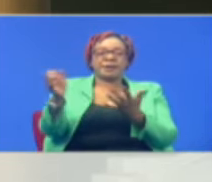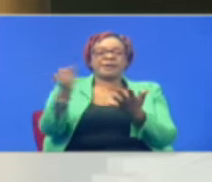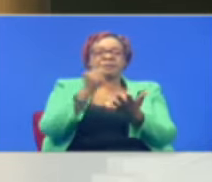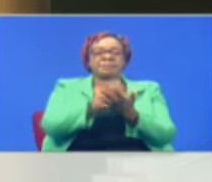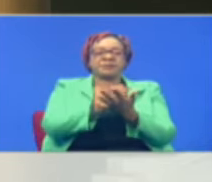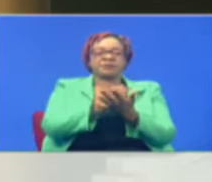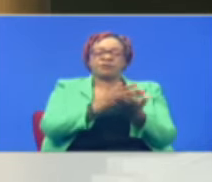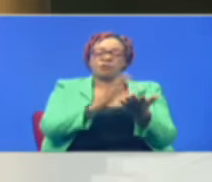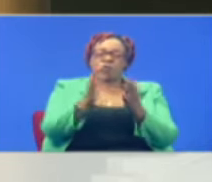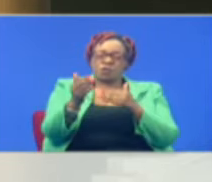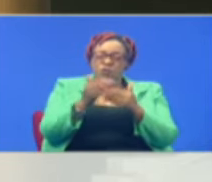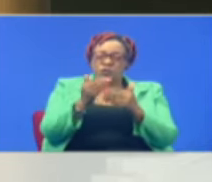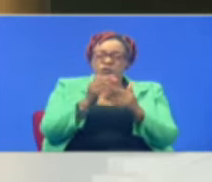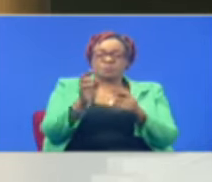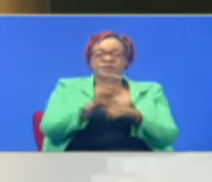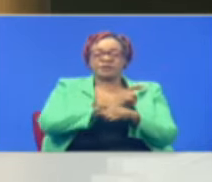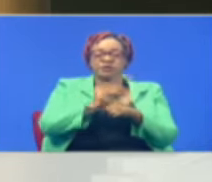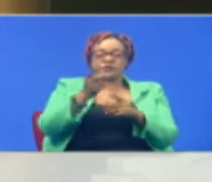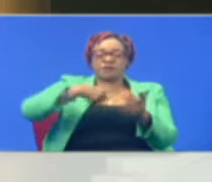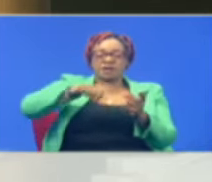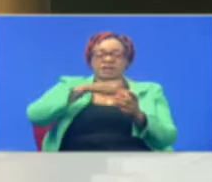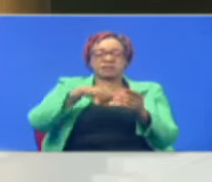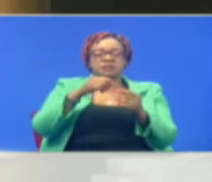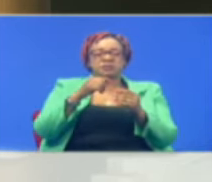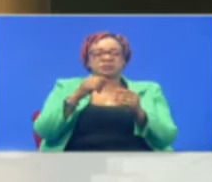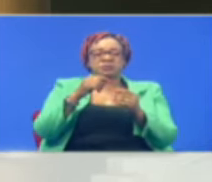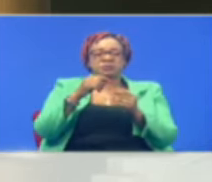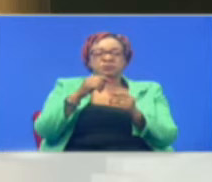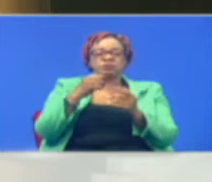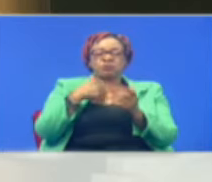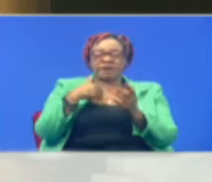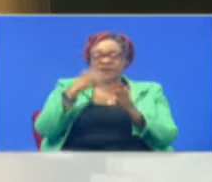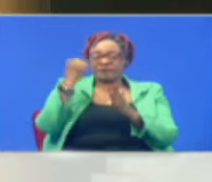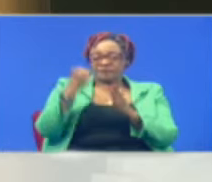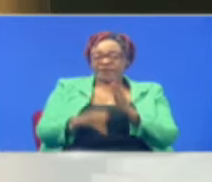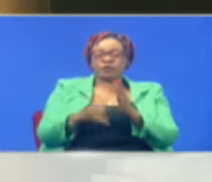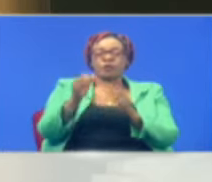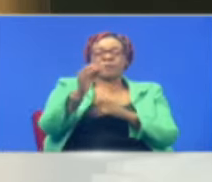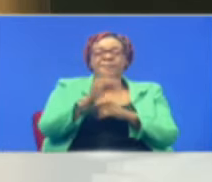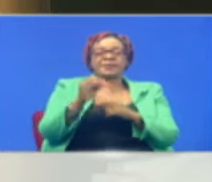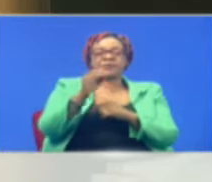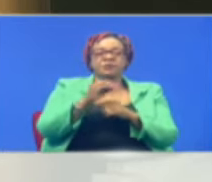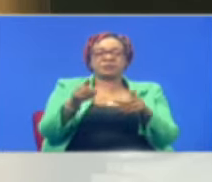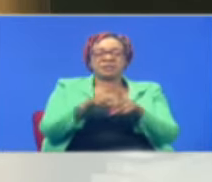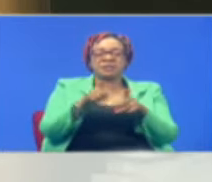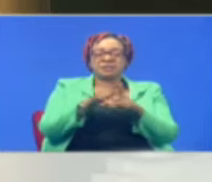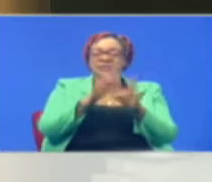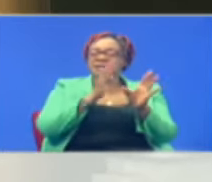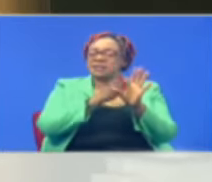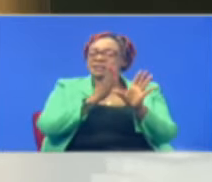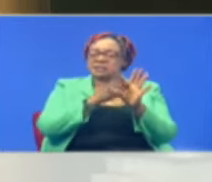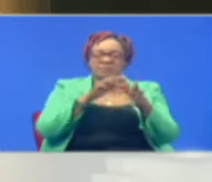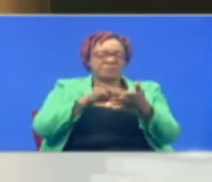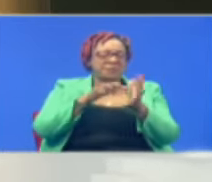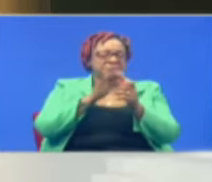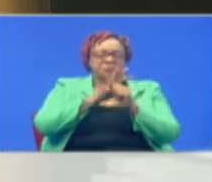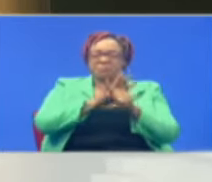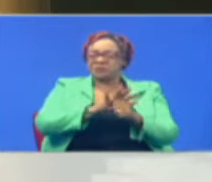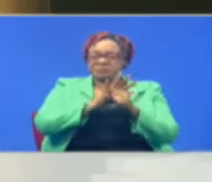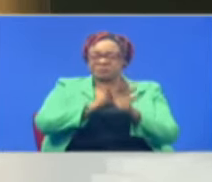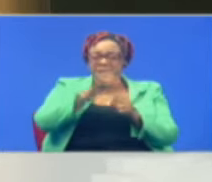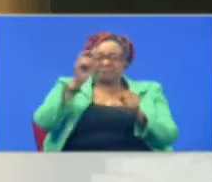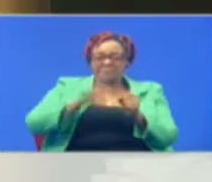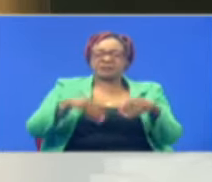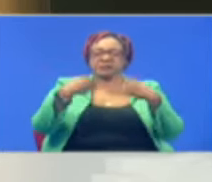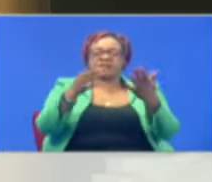close observation for us to be able to give a final opinion. So as a psychiatrist, you are not under pressure that you must give a